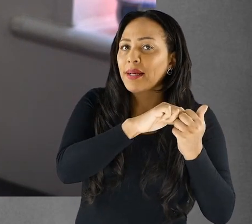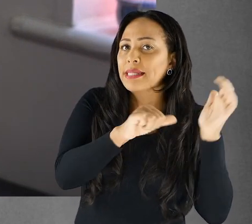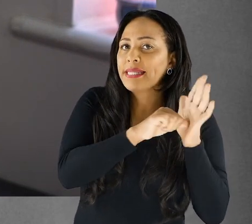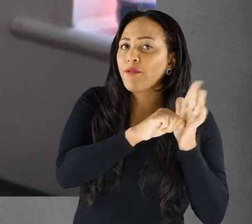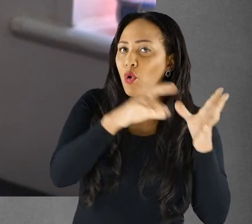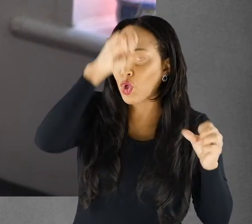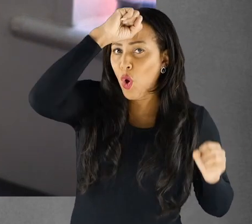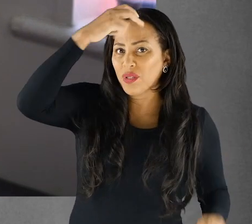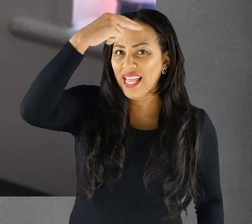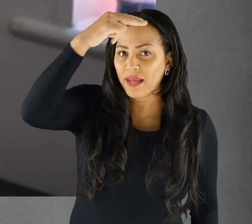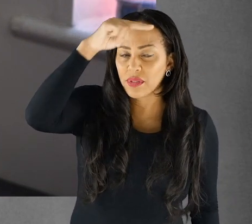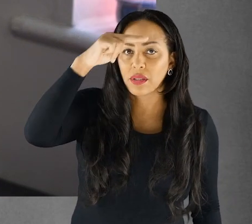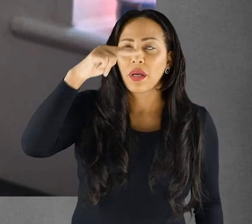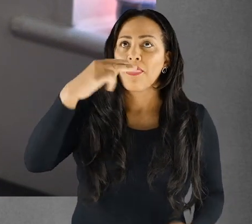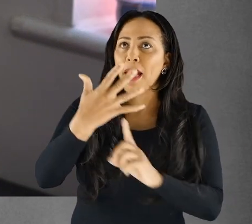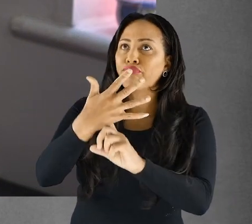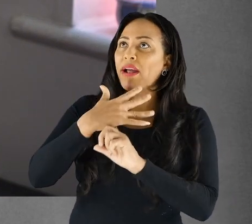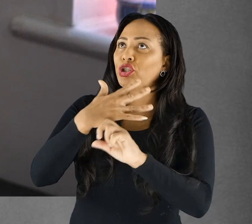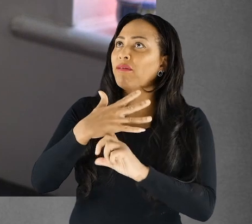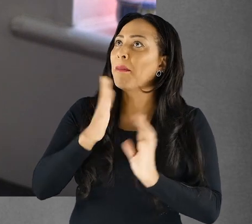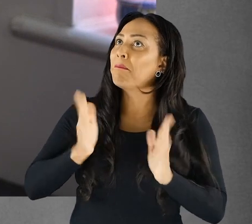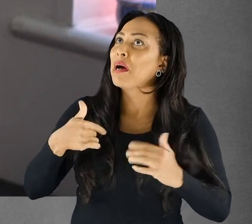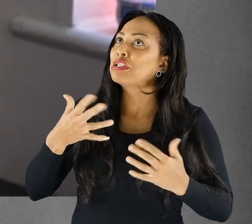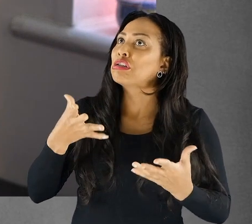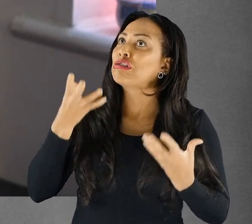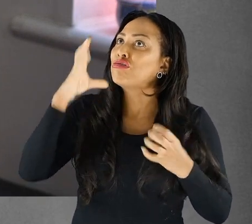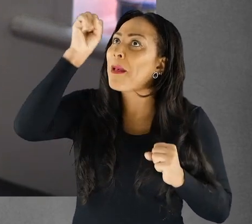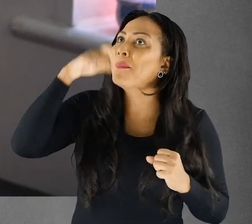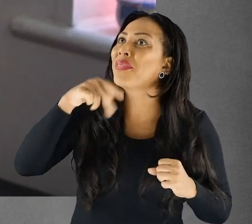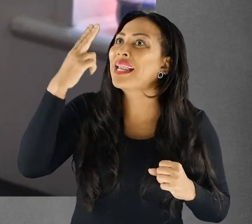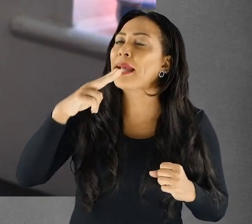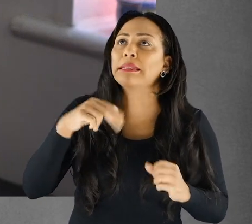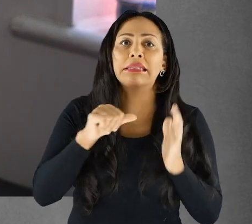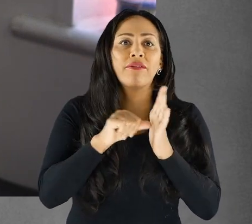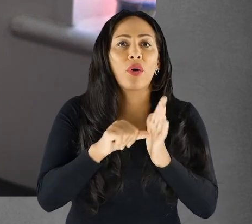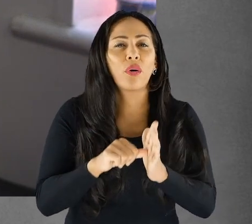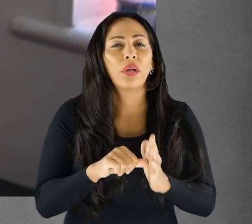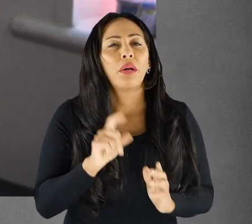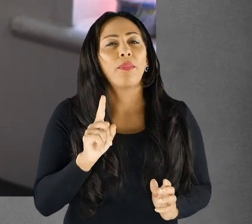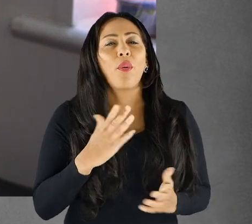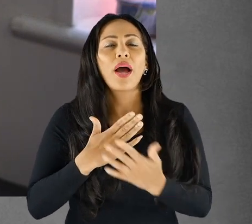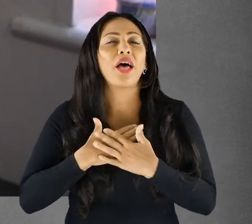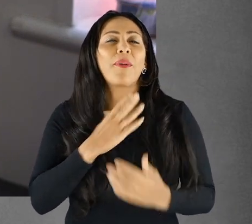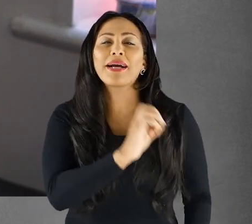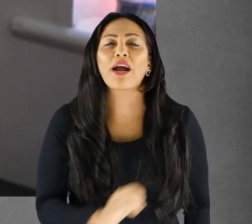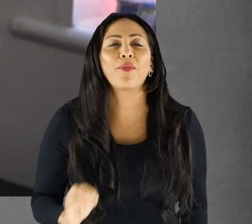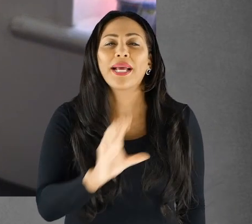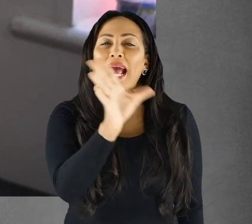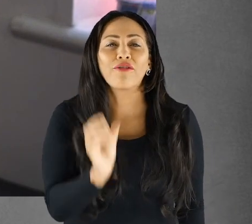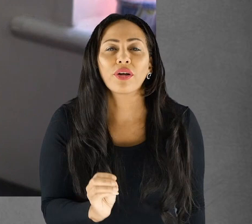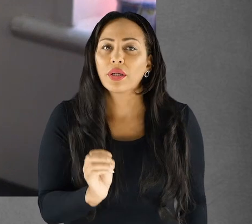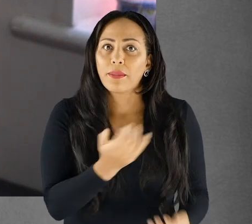without memories and things, to hold names. And this idea that we've got to remember everybody's names could become very, very difficult. And